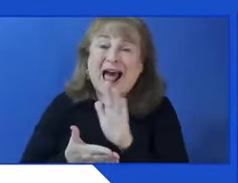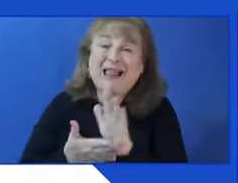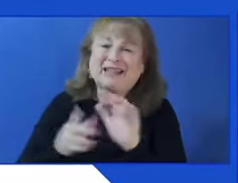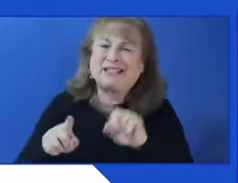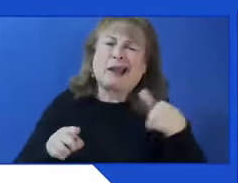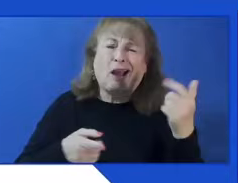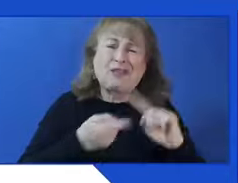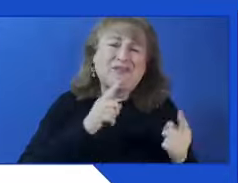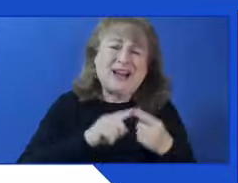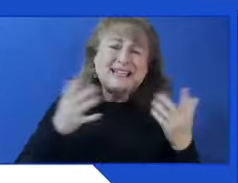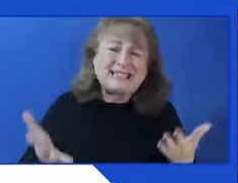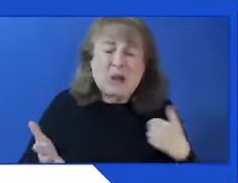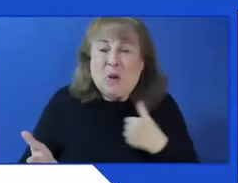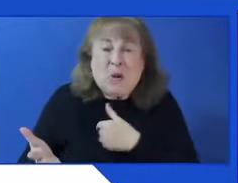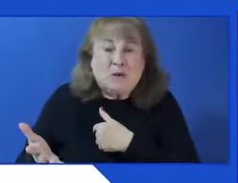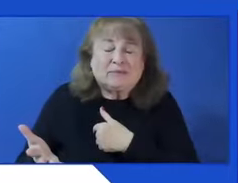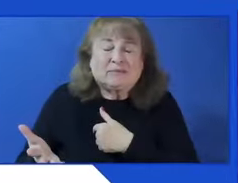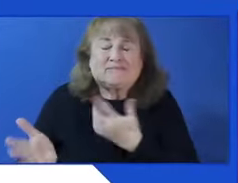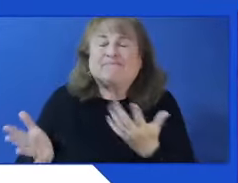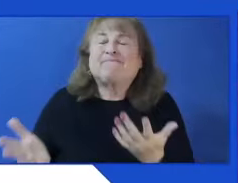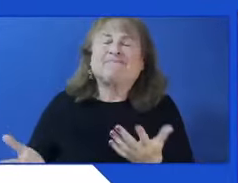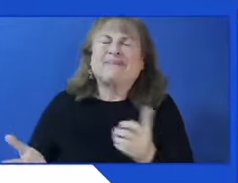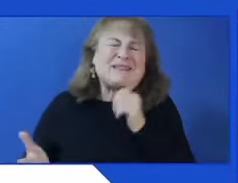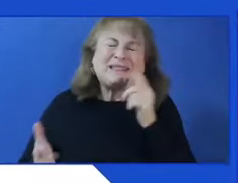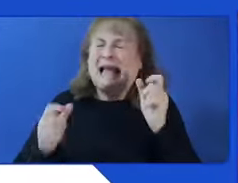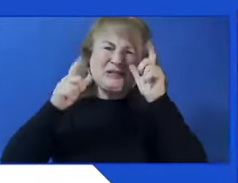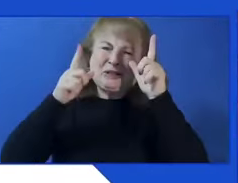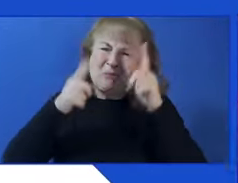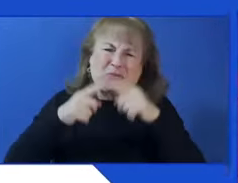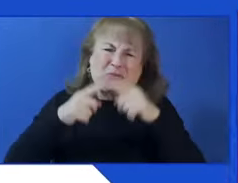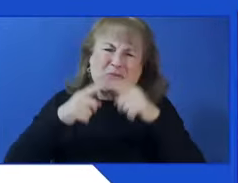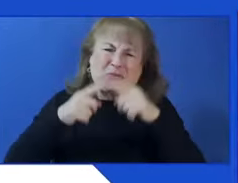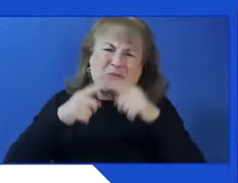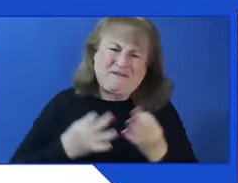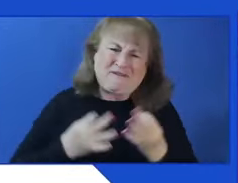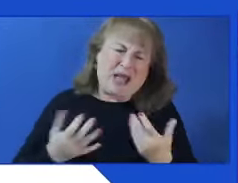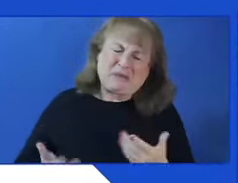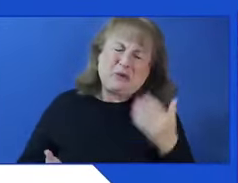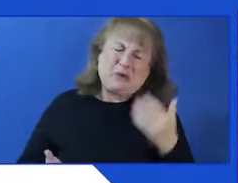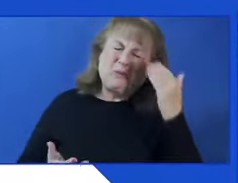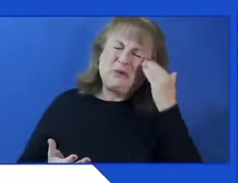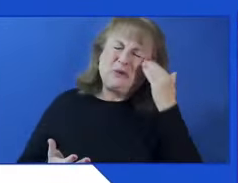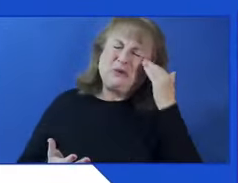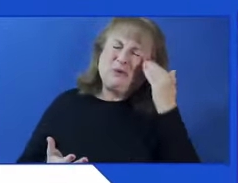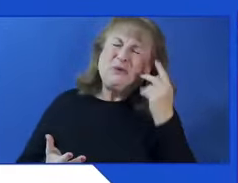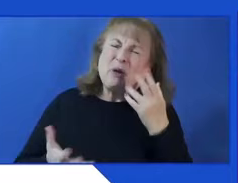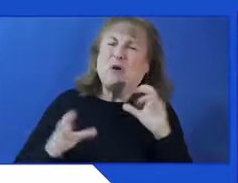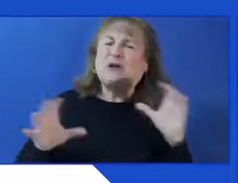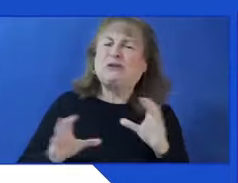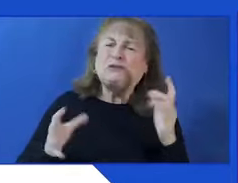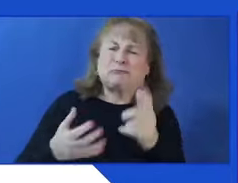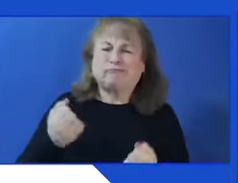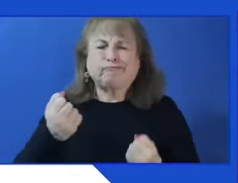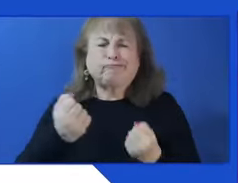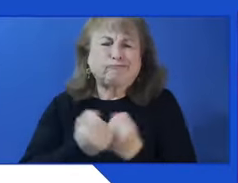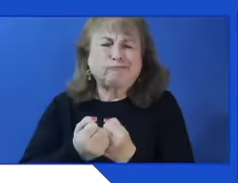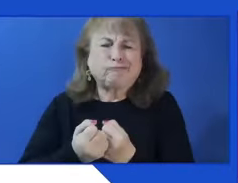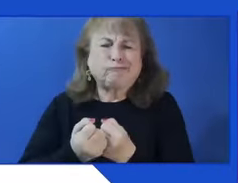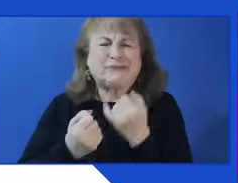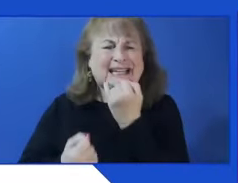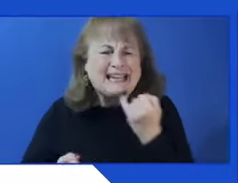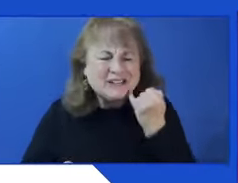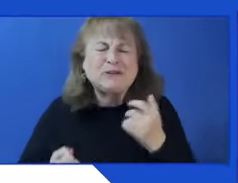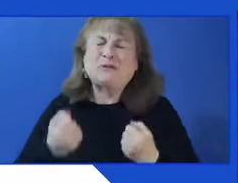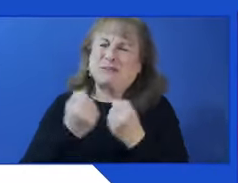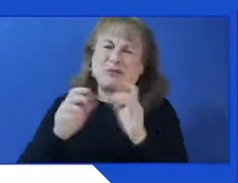So this wasn't really a big surprise to us that he wanted to do something for his country and for his family.